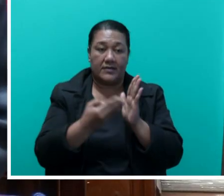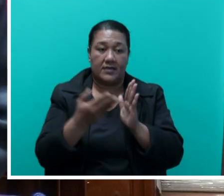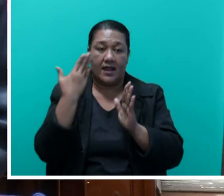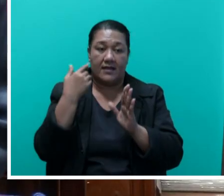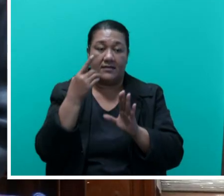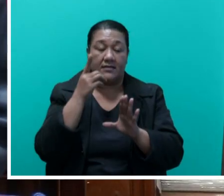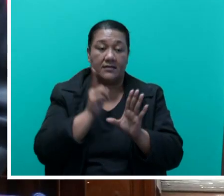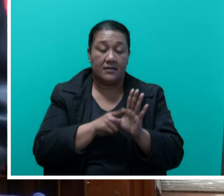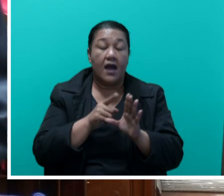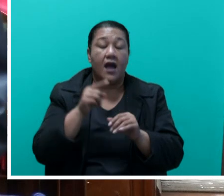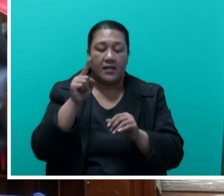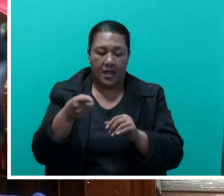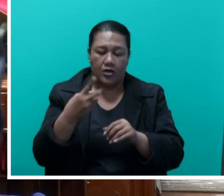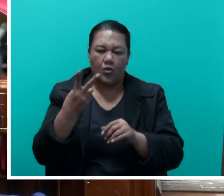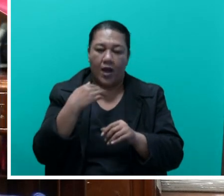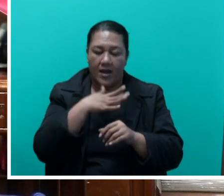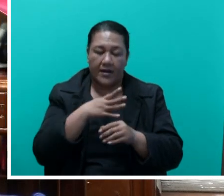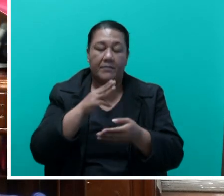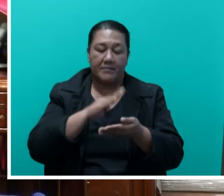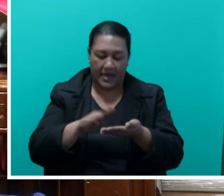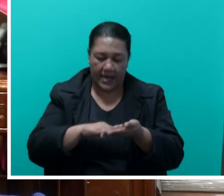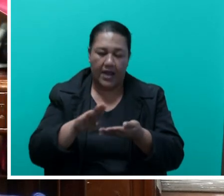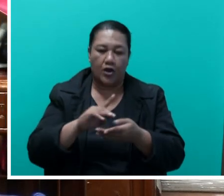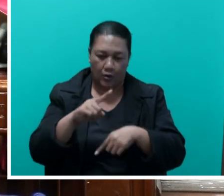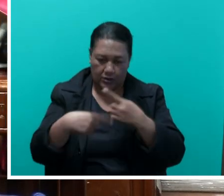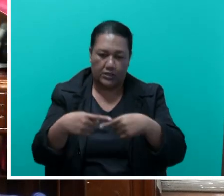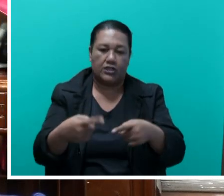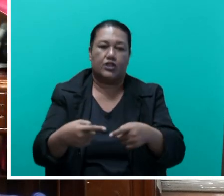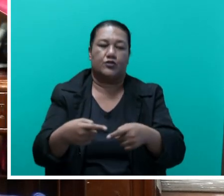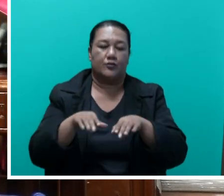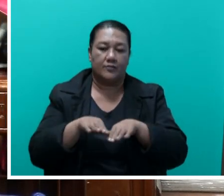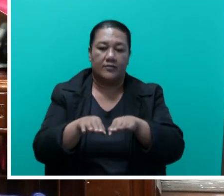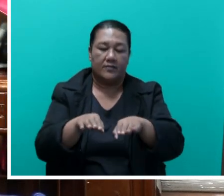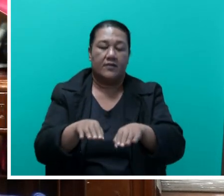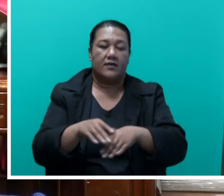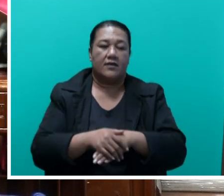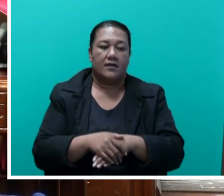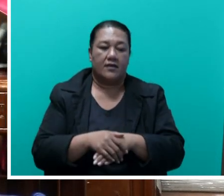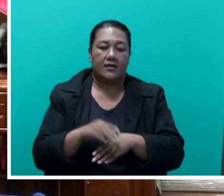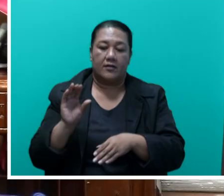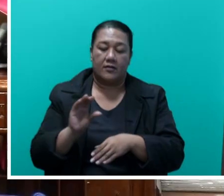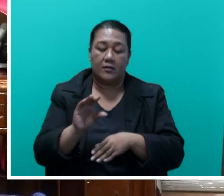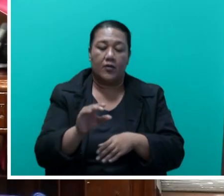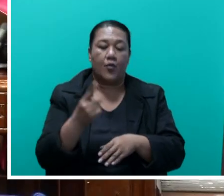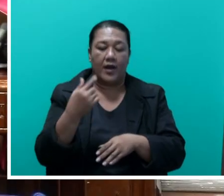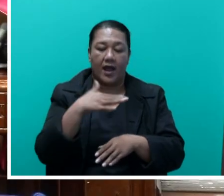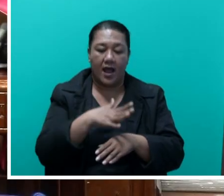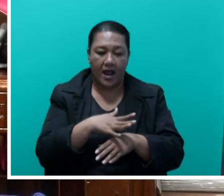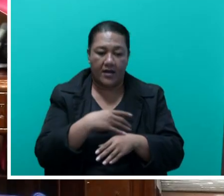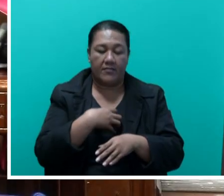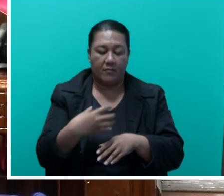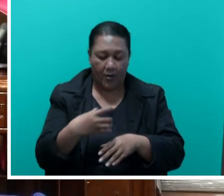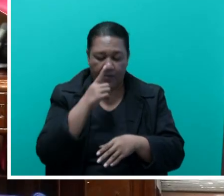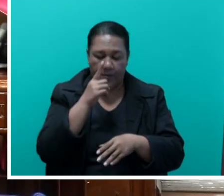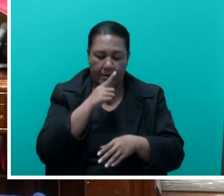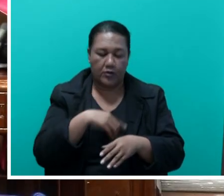million continued in the new budget to bring relief to approximately 100,000 people. There are many other